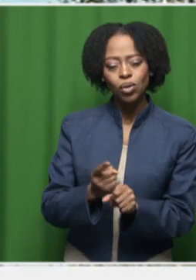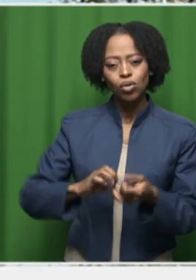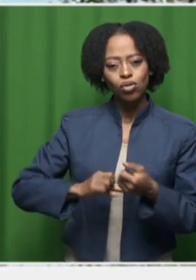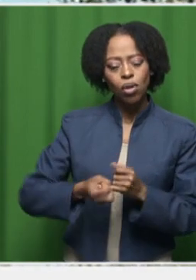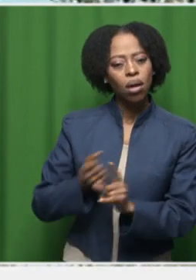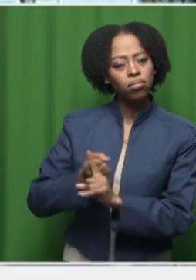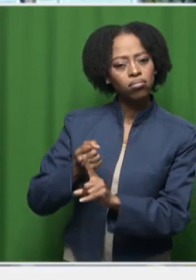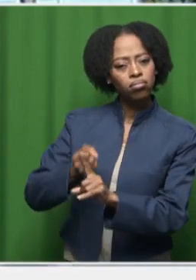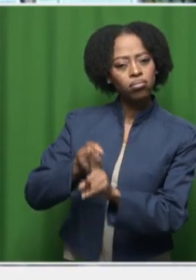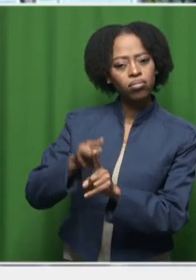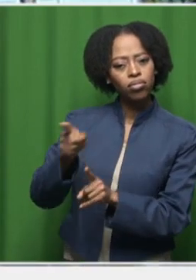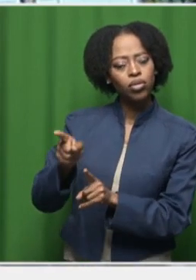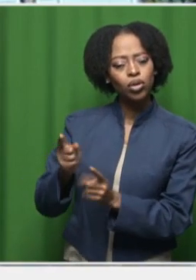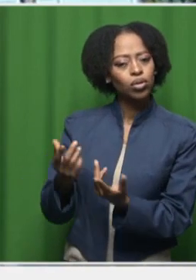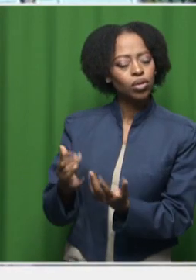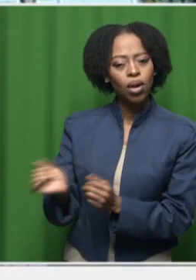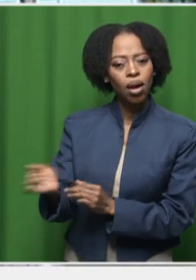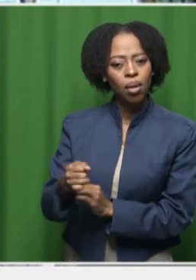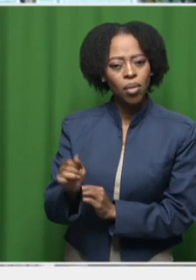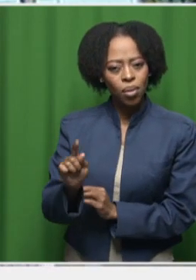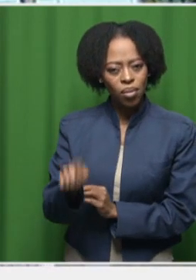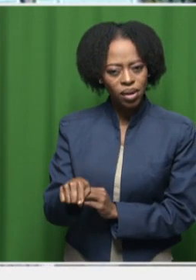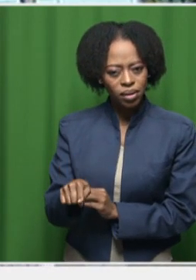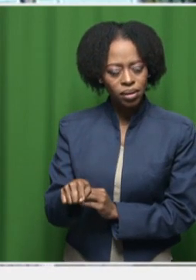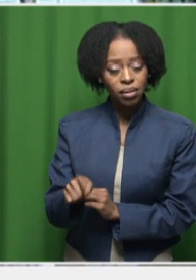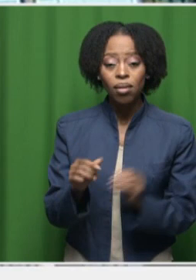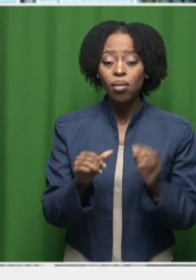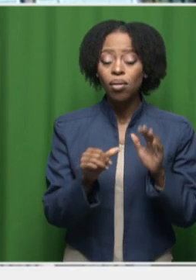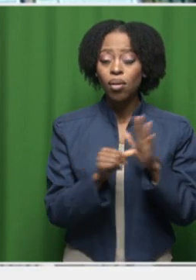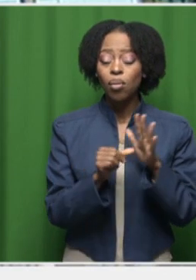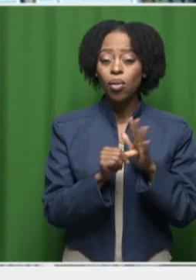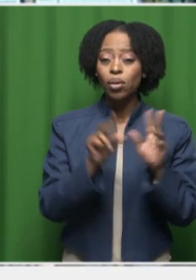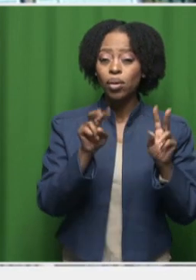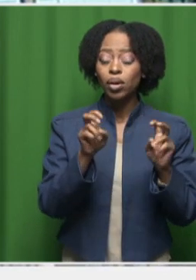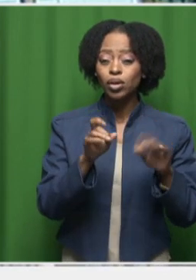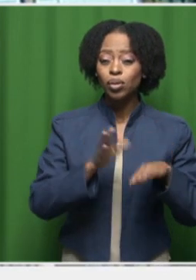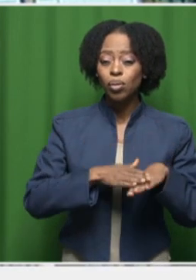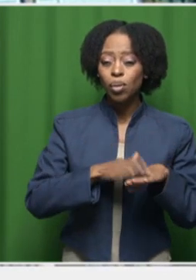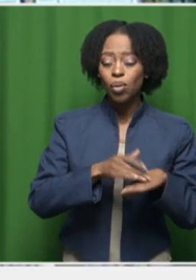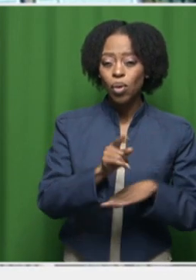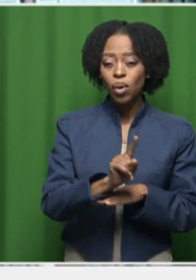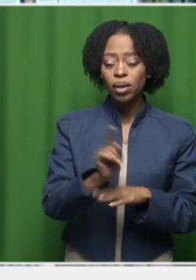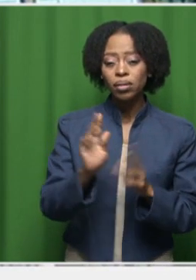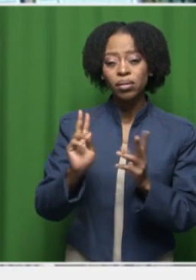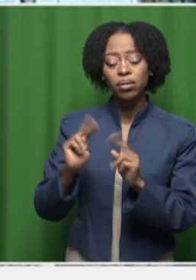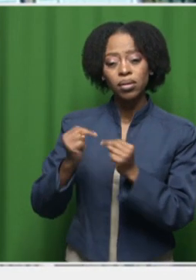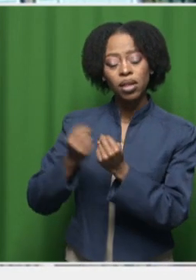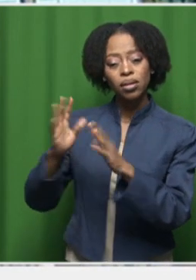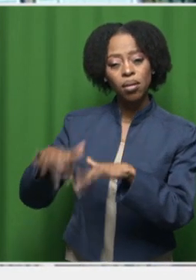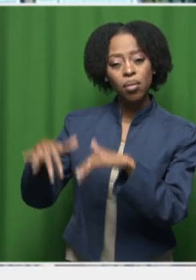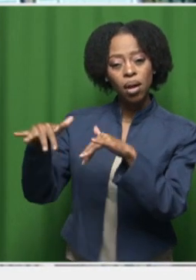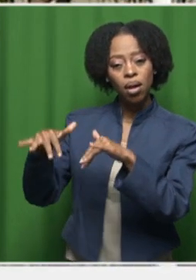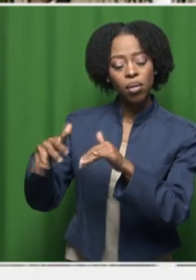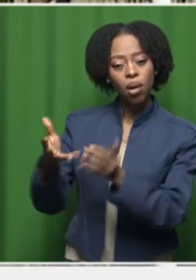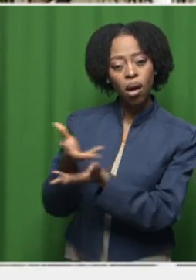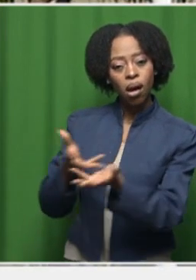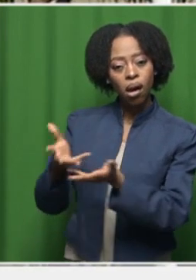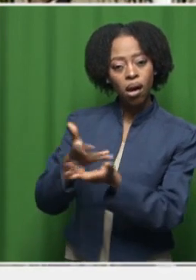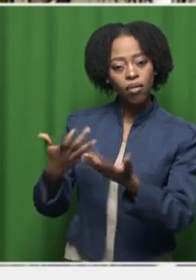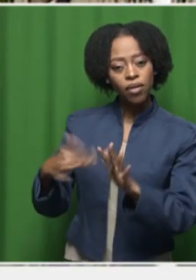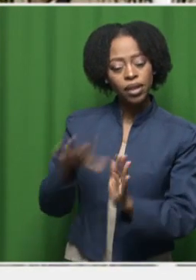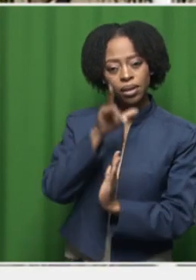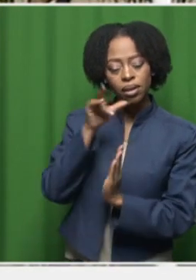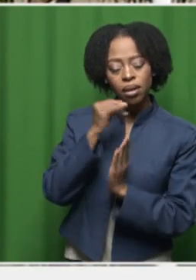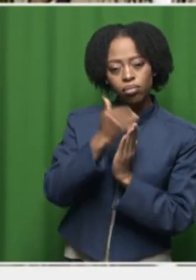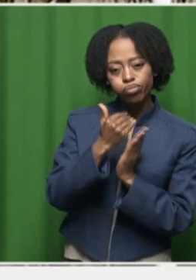president to make the appointment. I mean, the most important part of the process, which was the National Assembly deliberating on the board and then